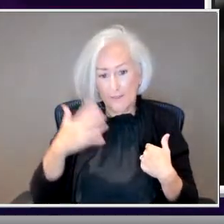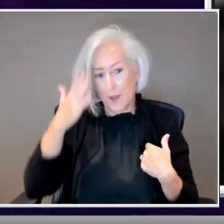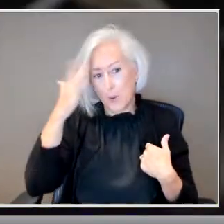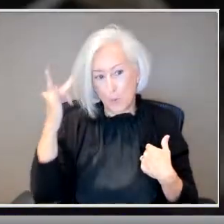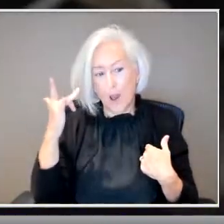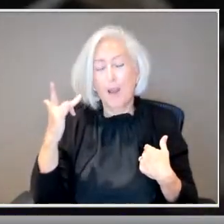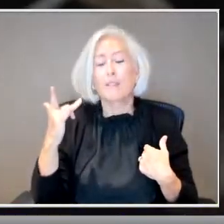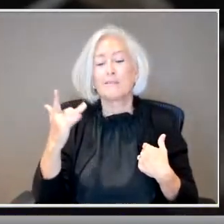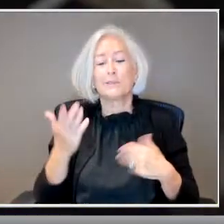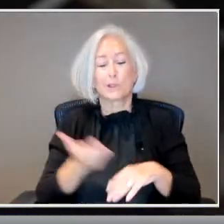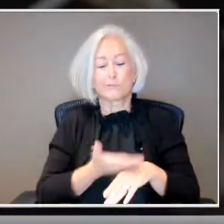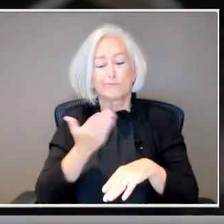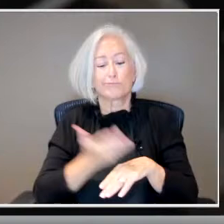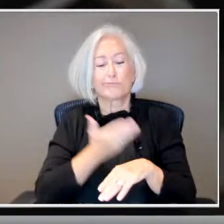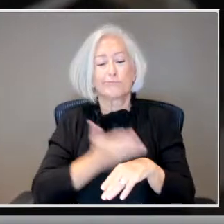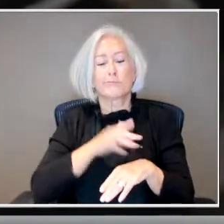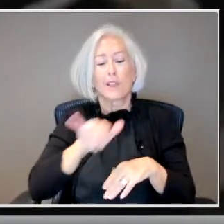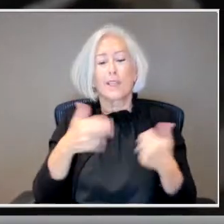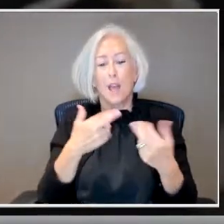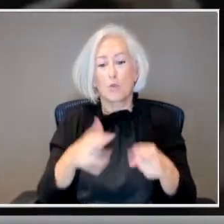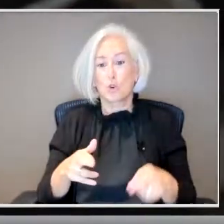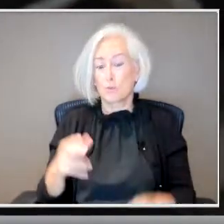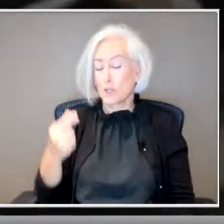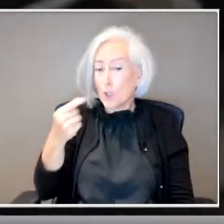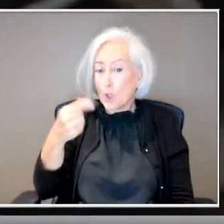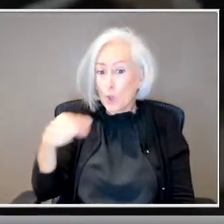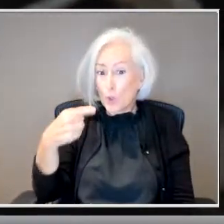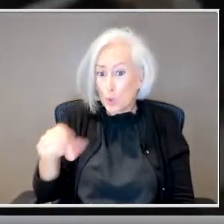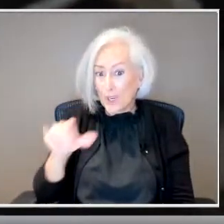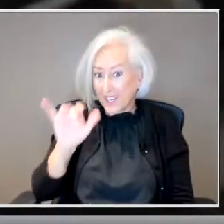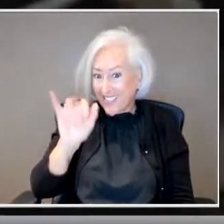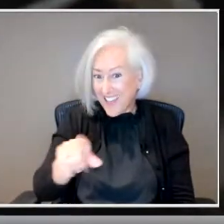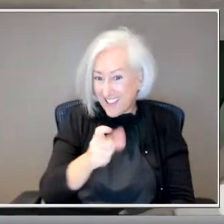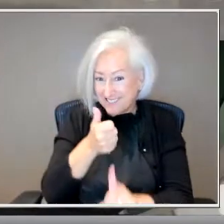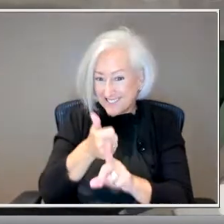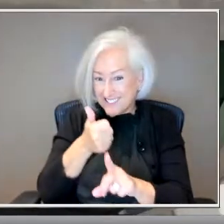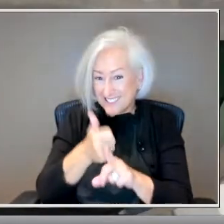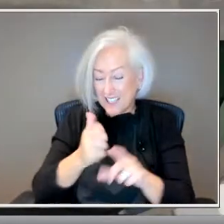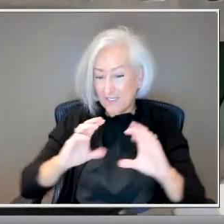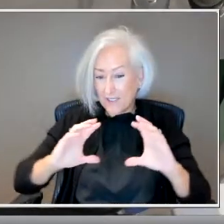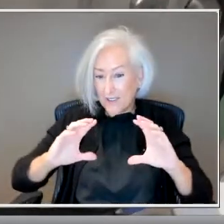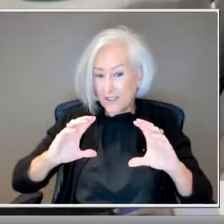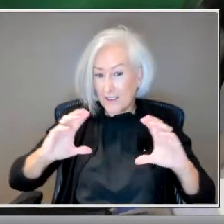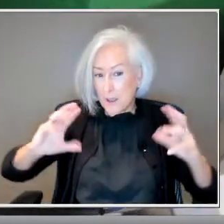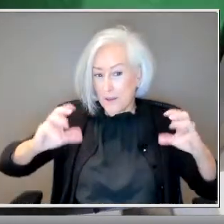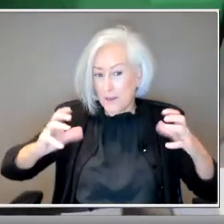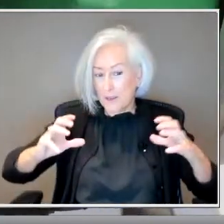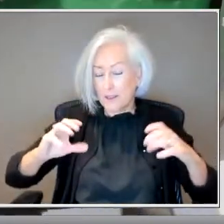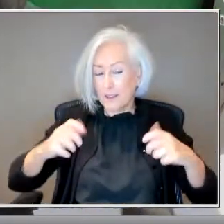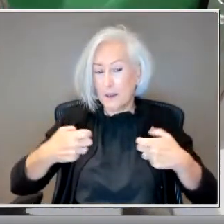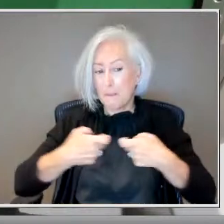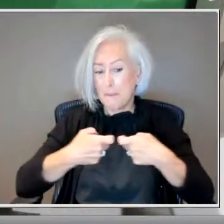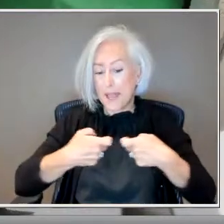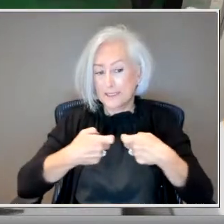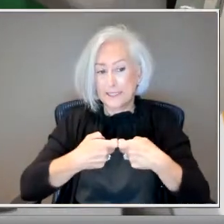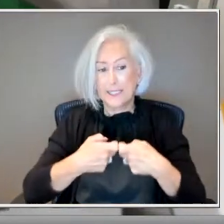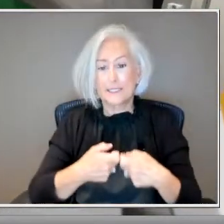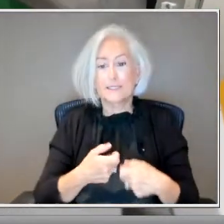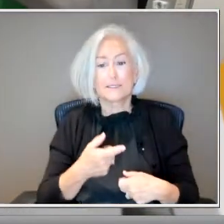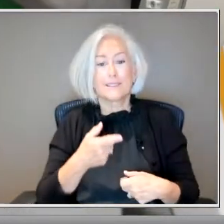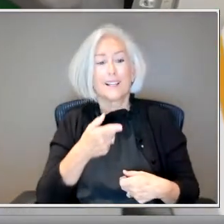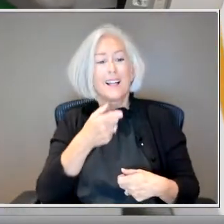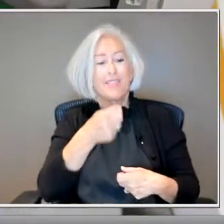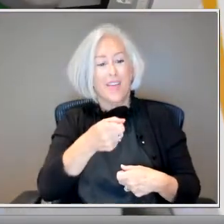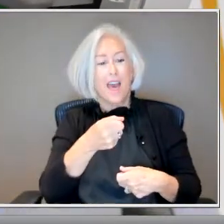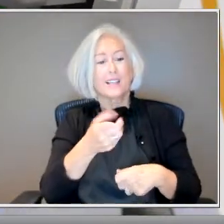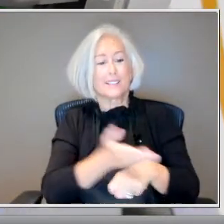the magnets that we're looking at, those big green things. Yeah. That is, I think during the maintenance, we can't normally see the inside of it, but those are the